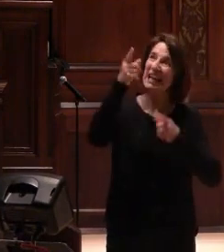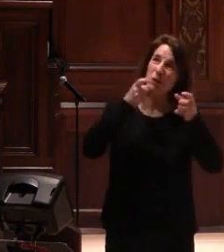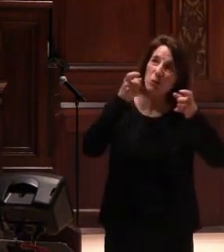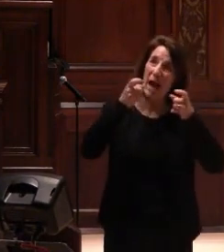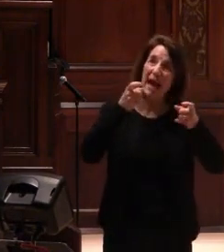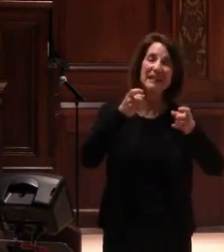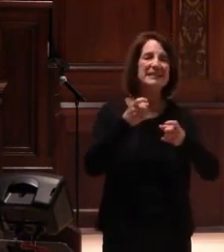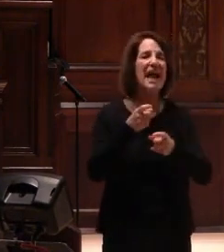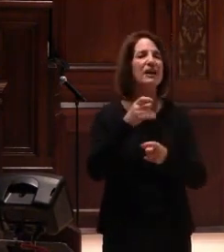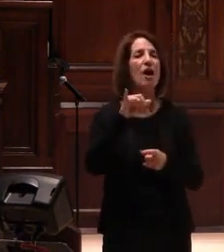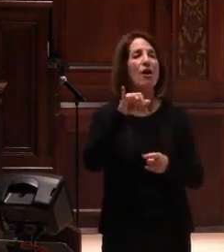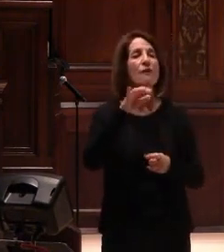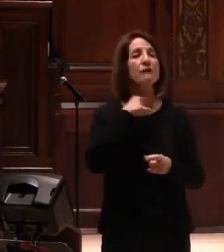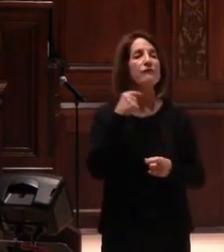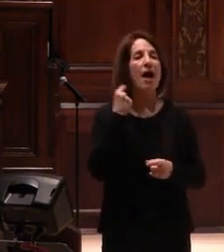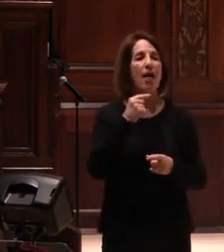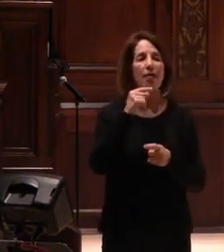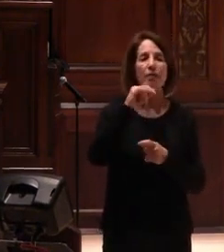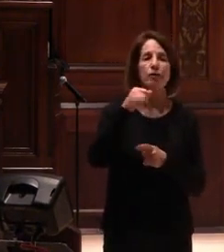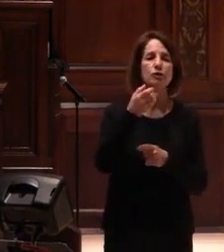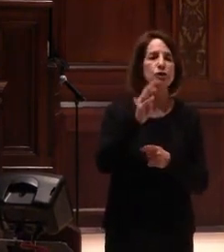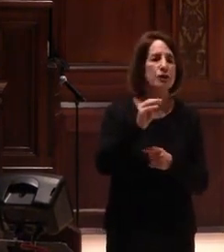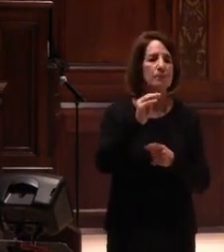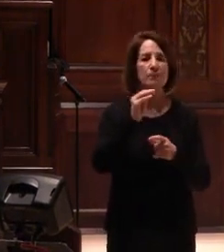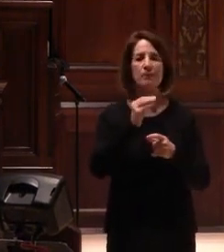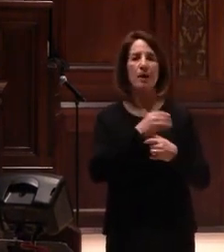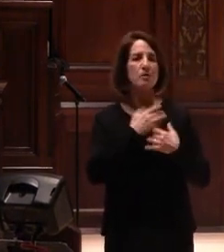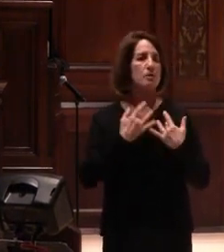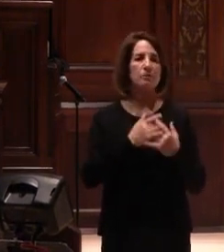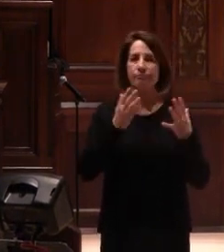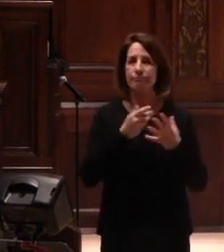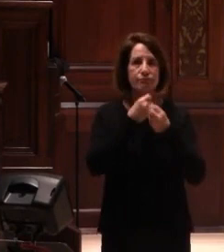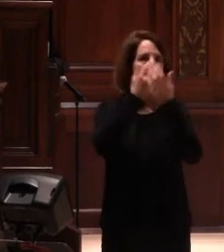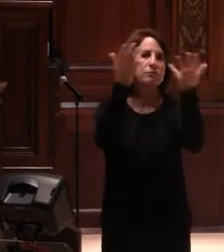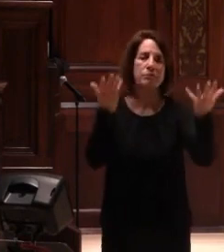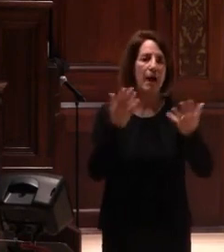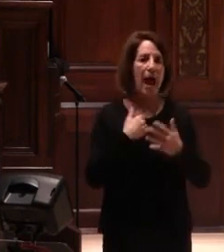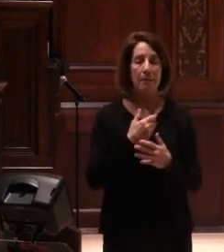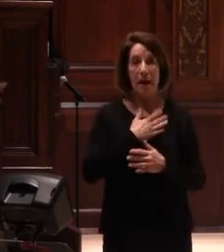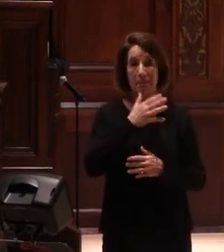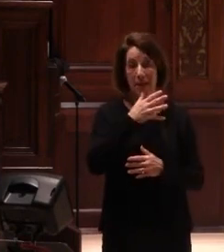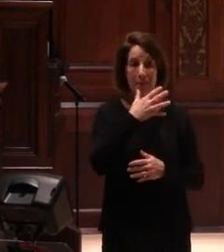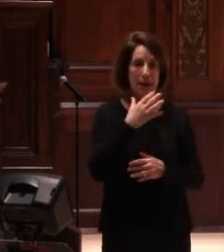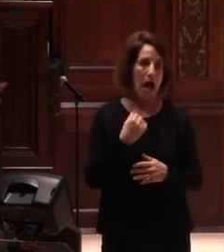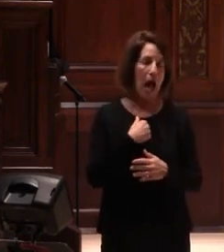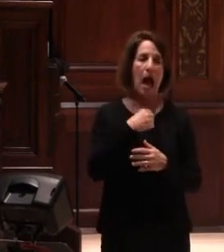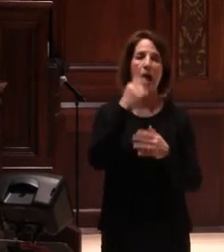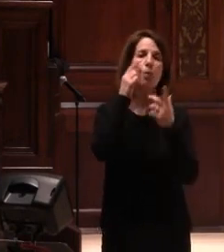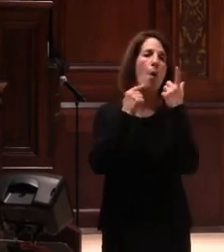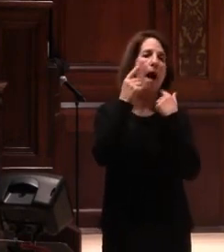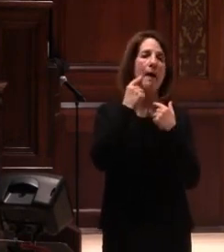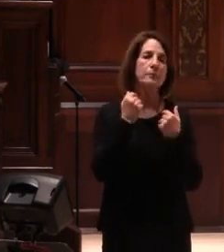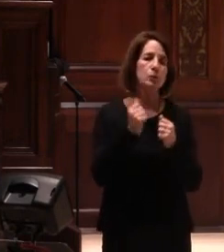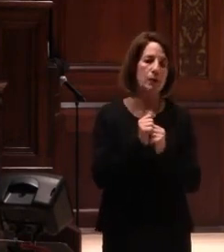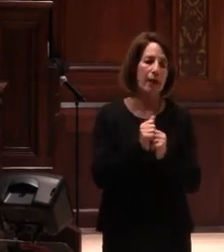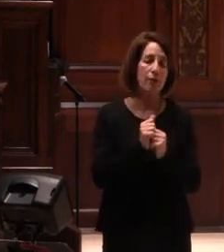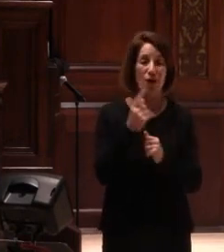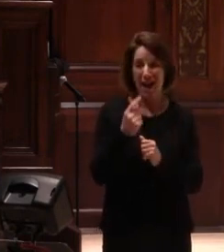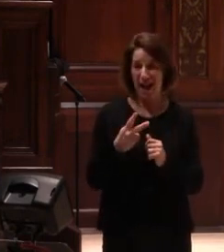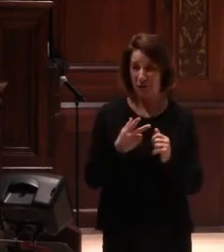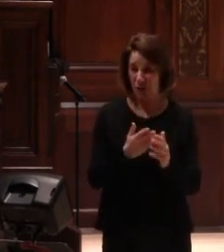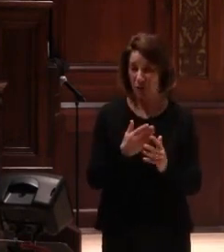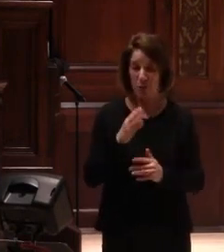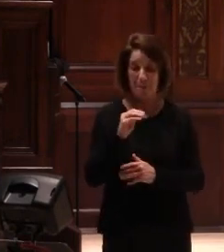the heart, and my mom and I wept together. About halfway through the service, Mabel was fussing. She needed to be fed